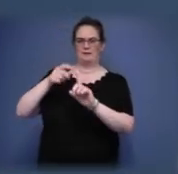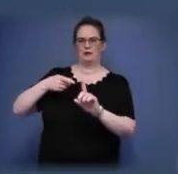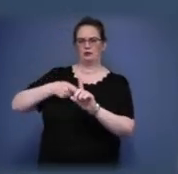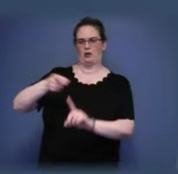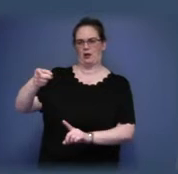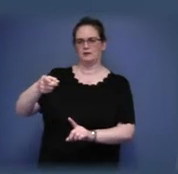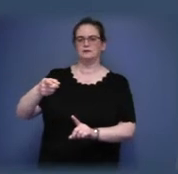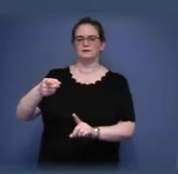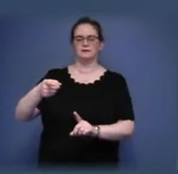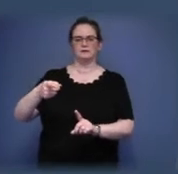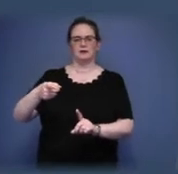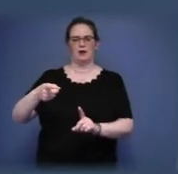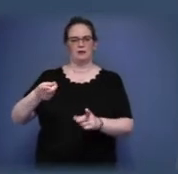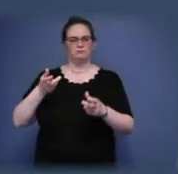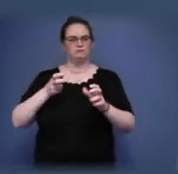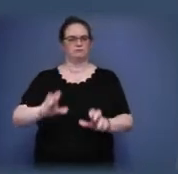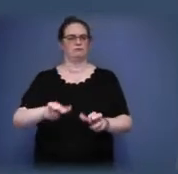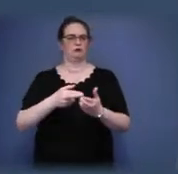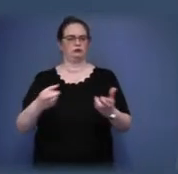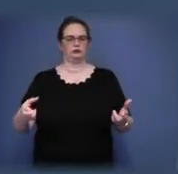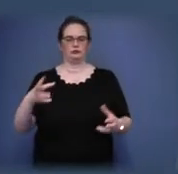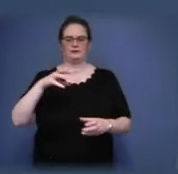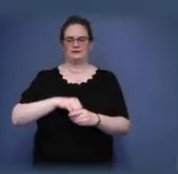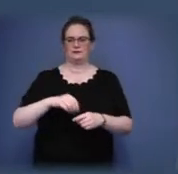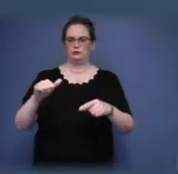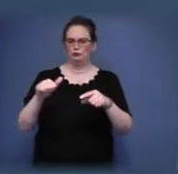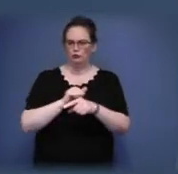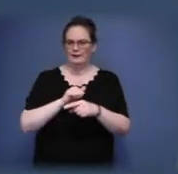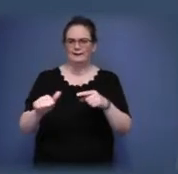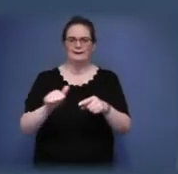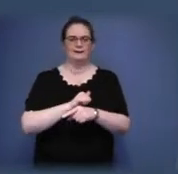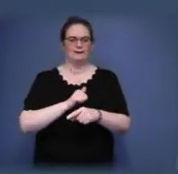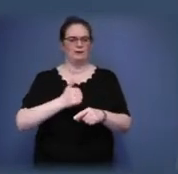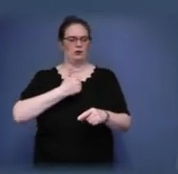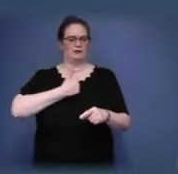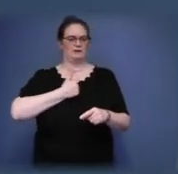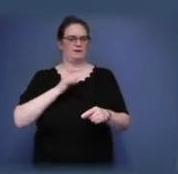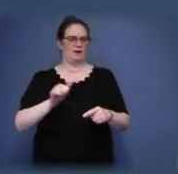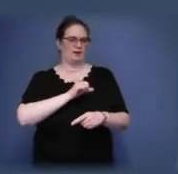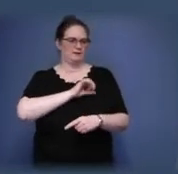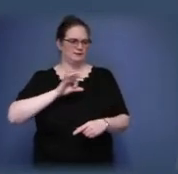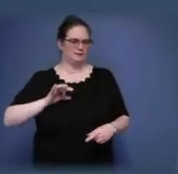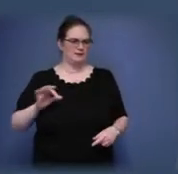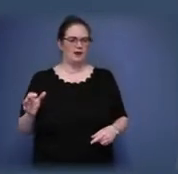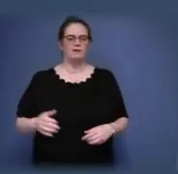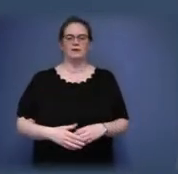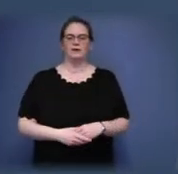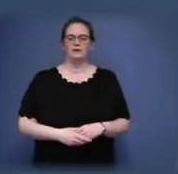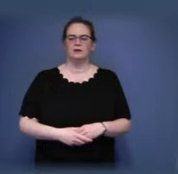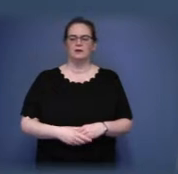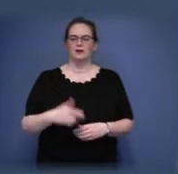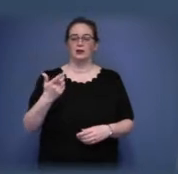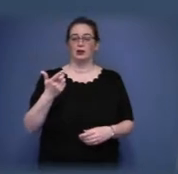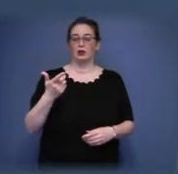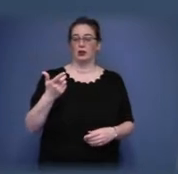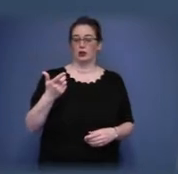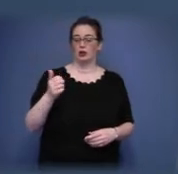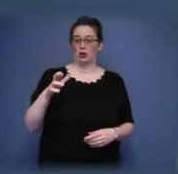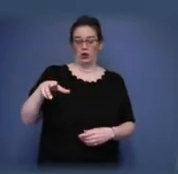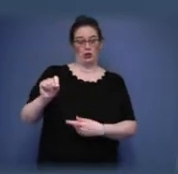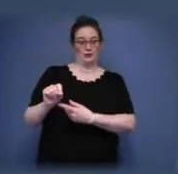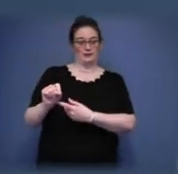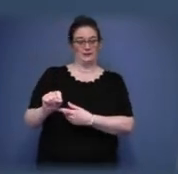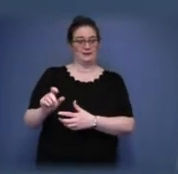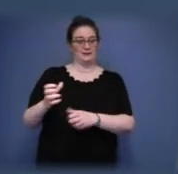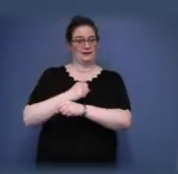and put our resources back into training ourselves as the staff. Gert is getting more training,